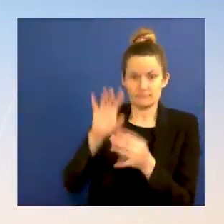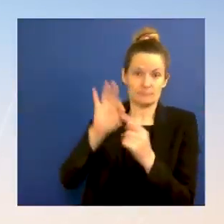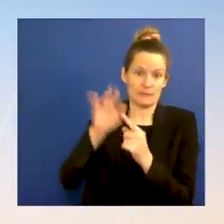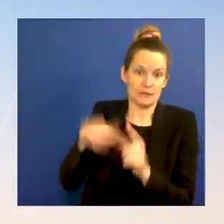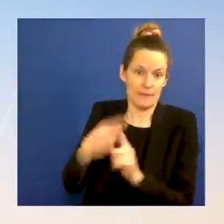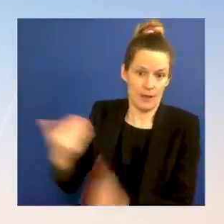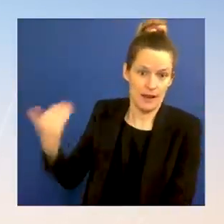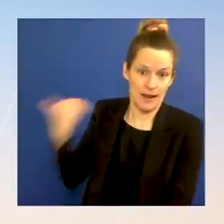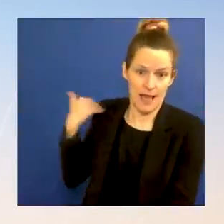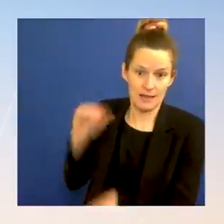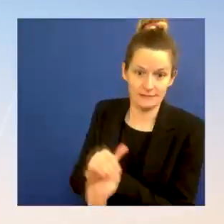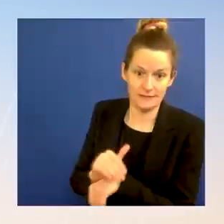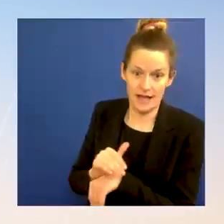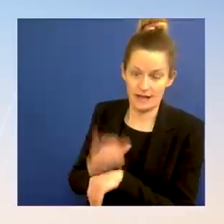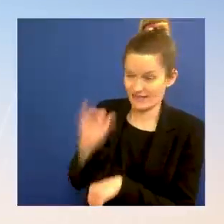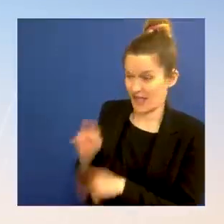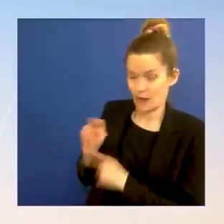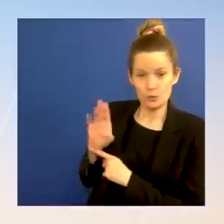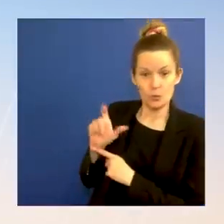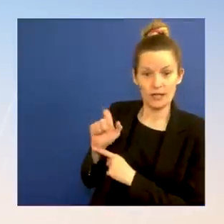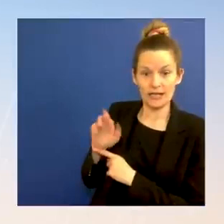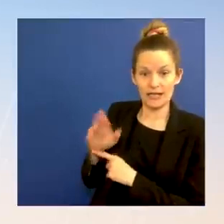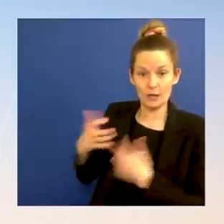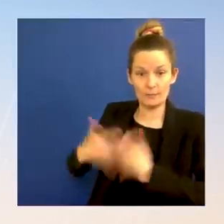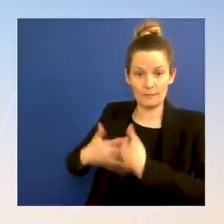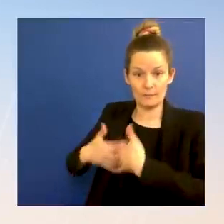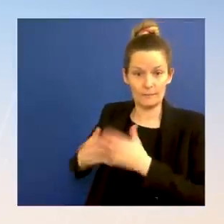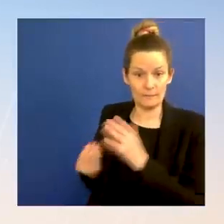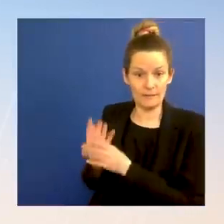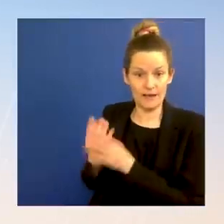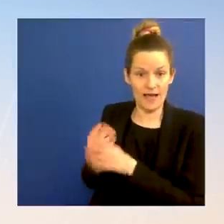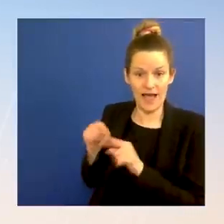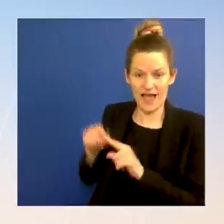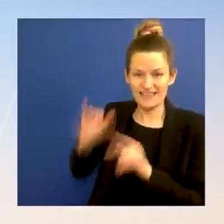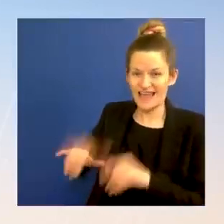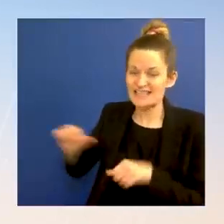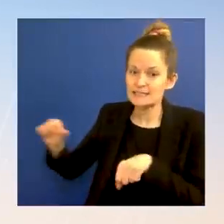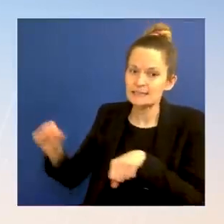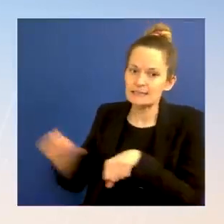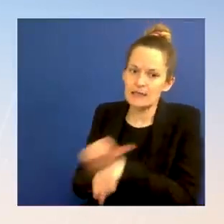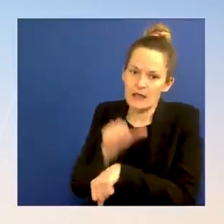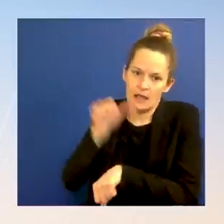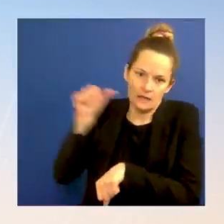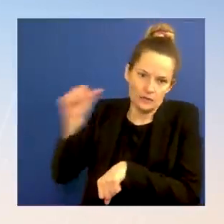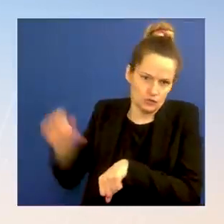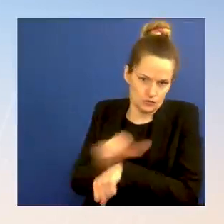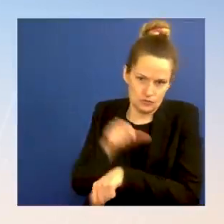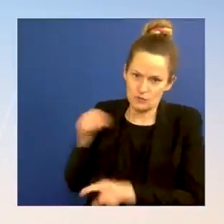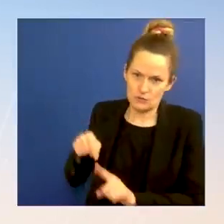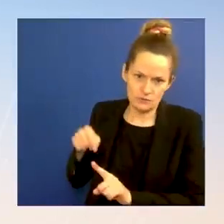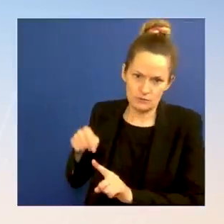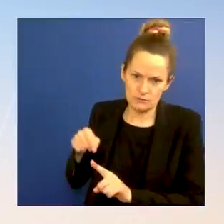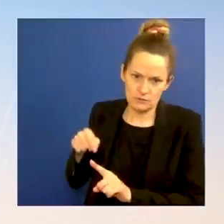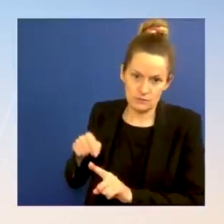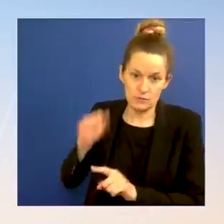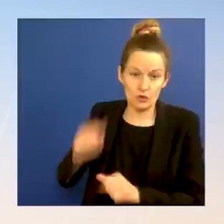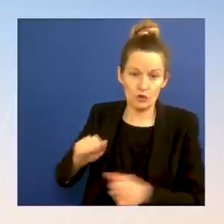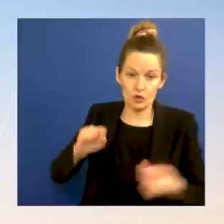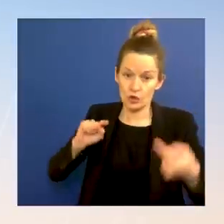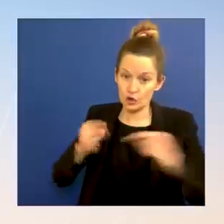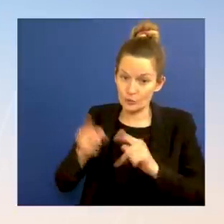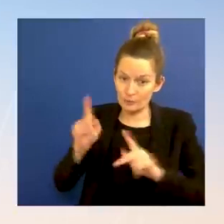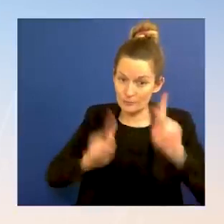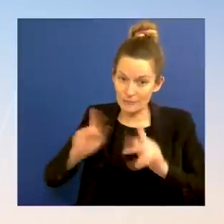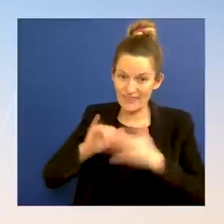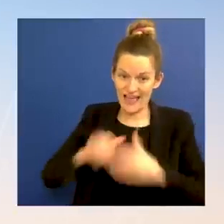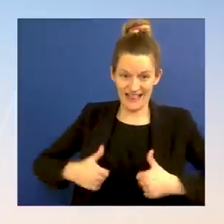actions were extremely reckless and dangerous. They could have posed a profound threat to the safety of civilians in the region and beyond. We do applaud the